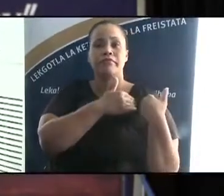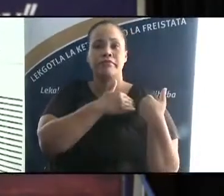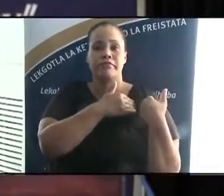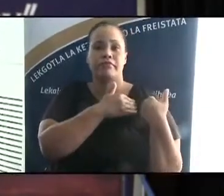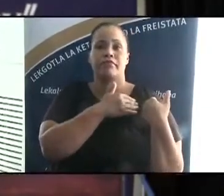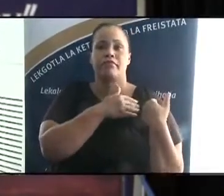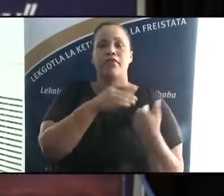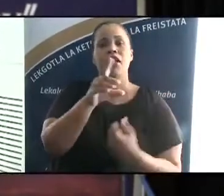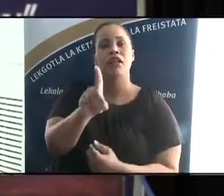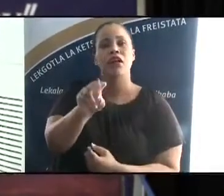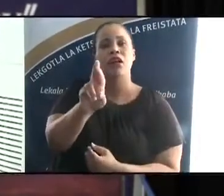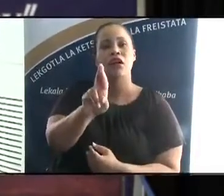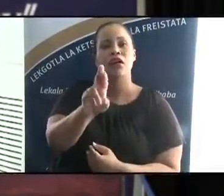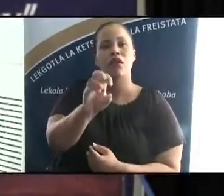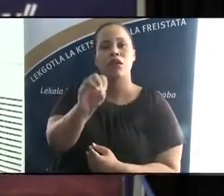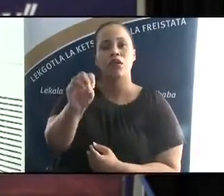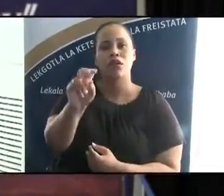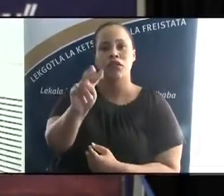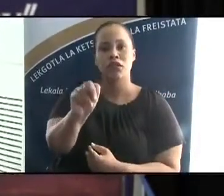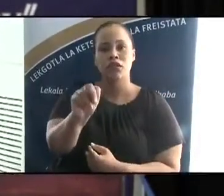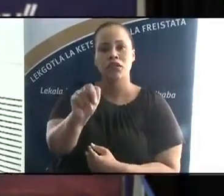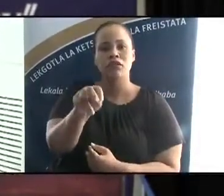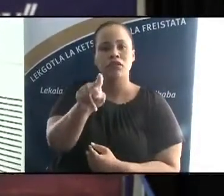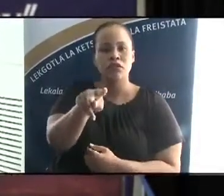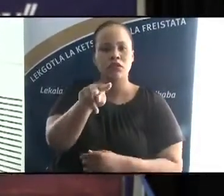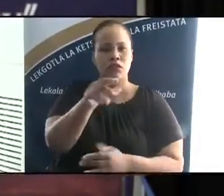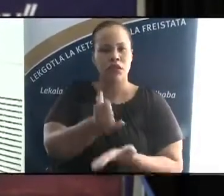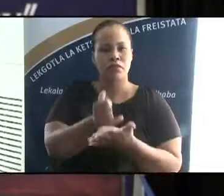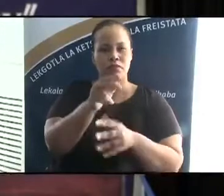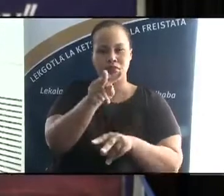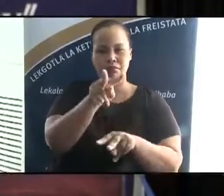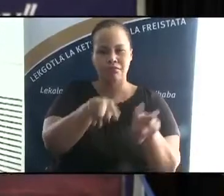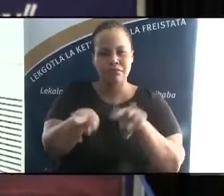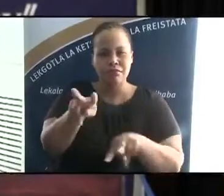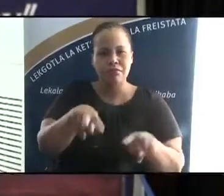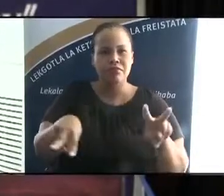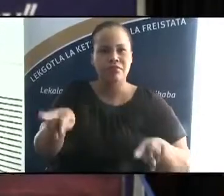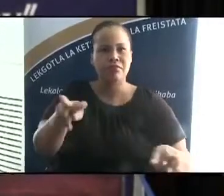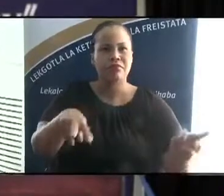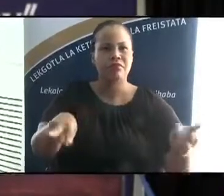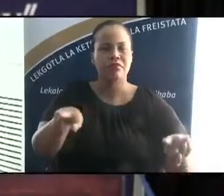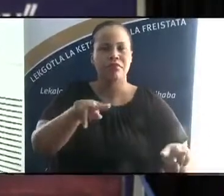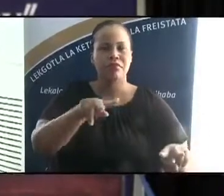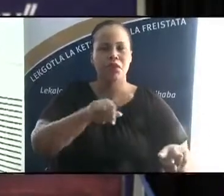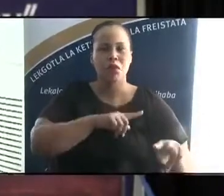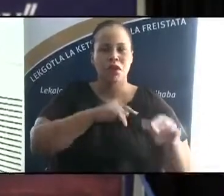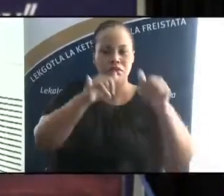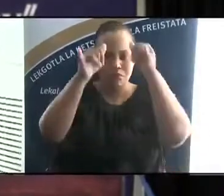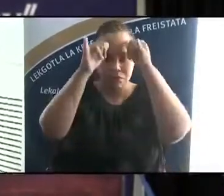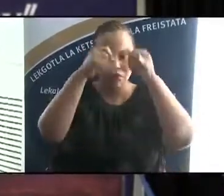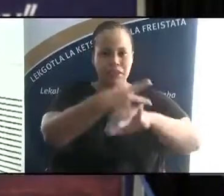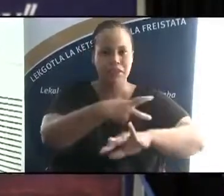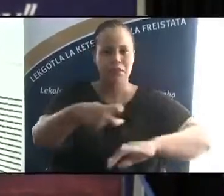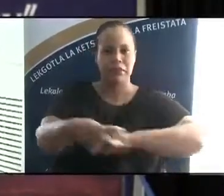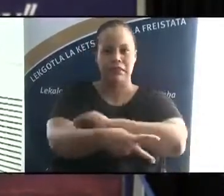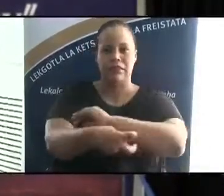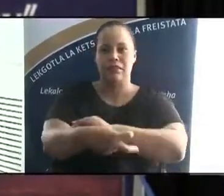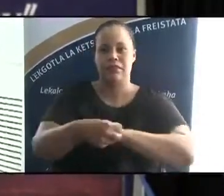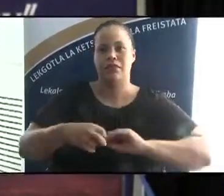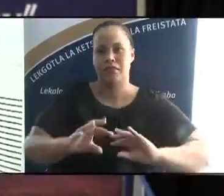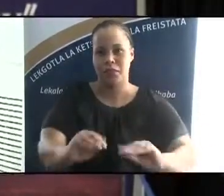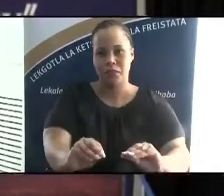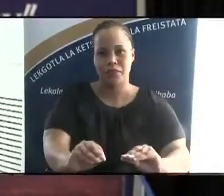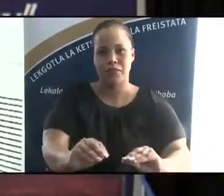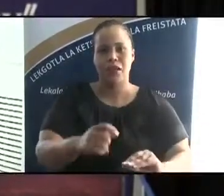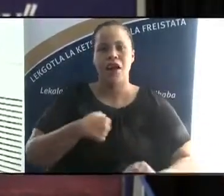for surveillance to curtail and to curb livestock threats across the province. I'm